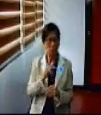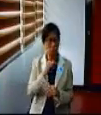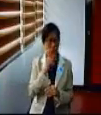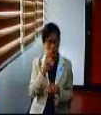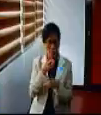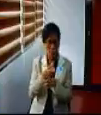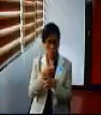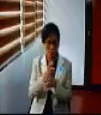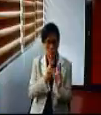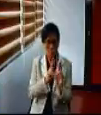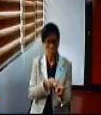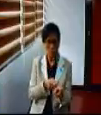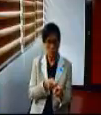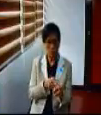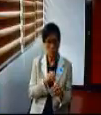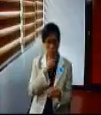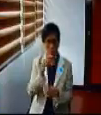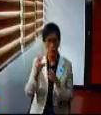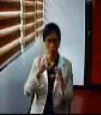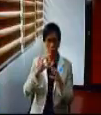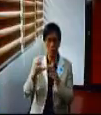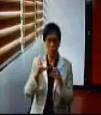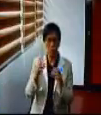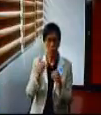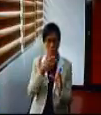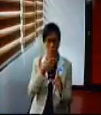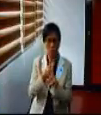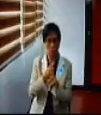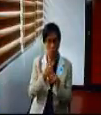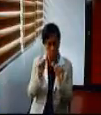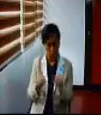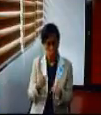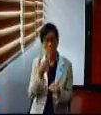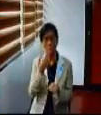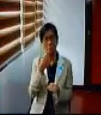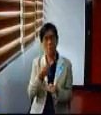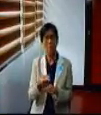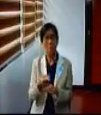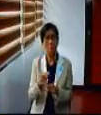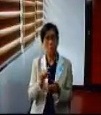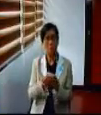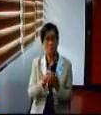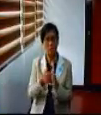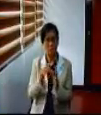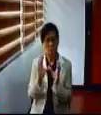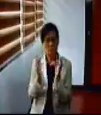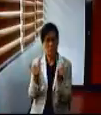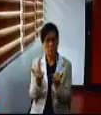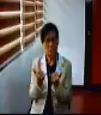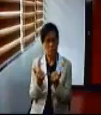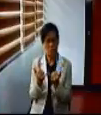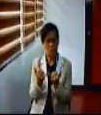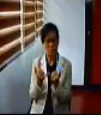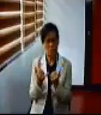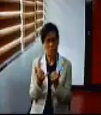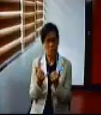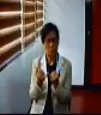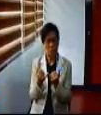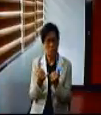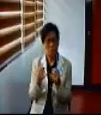responses, and not communicated the impacts, would you then say that those corporations